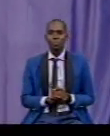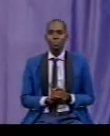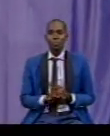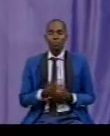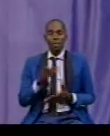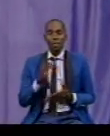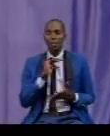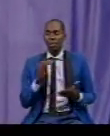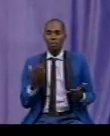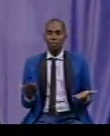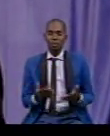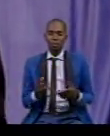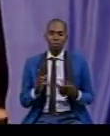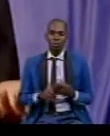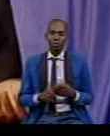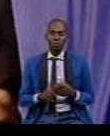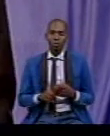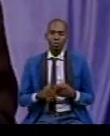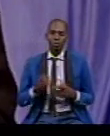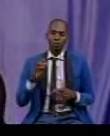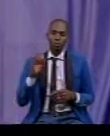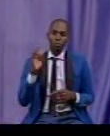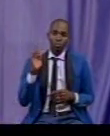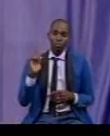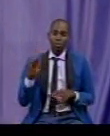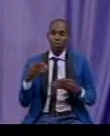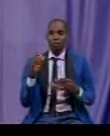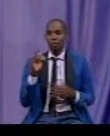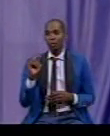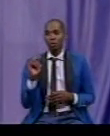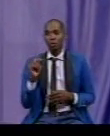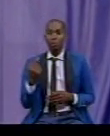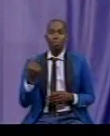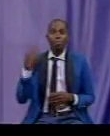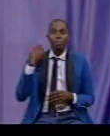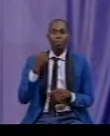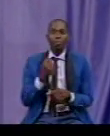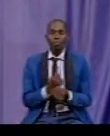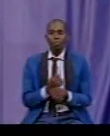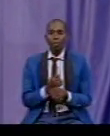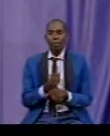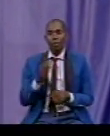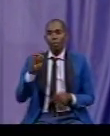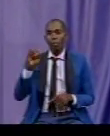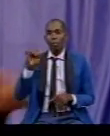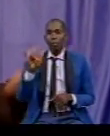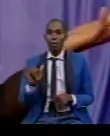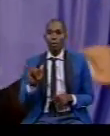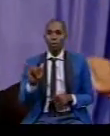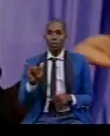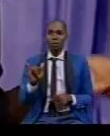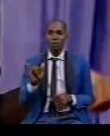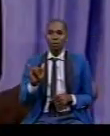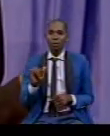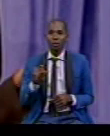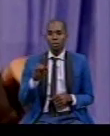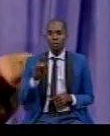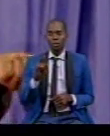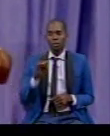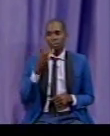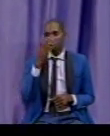myself. Break every yoke in my life, I cannot break all those yokes by